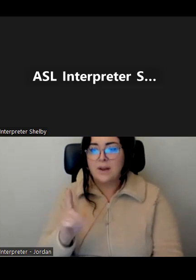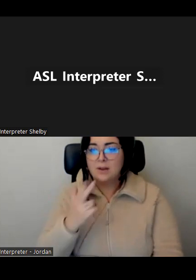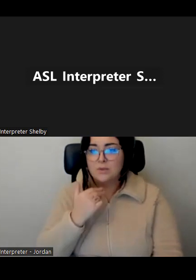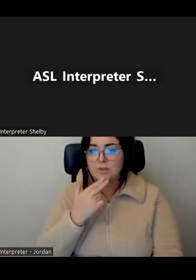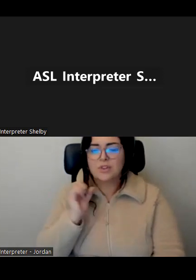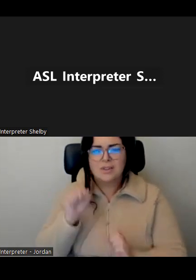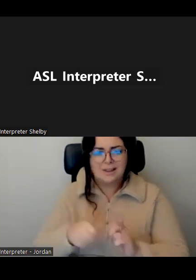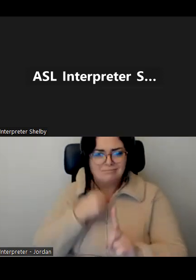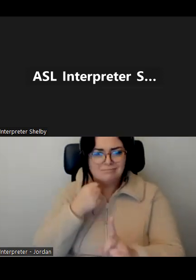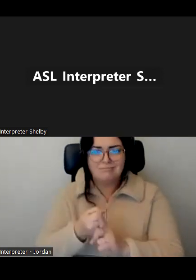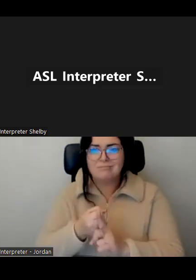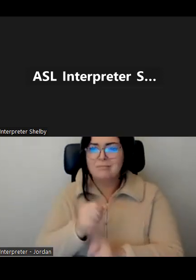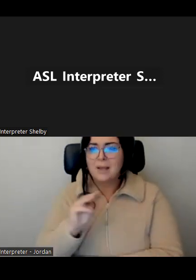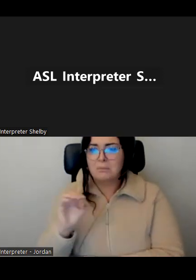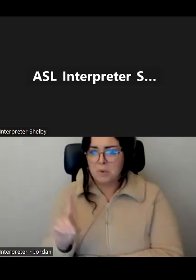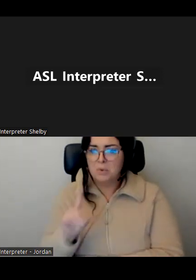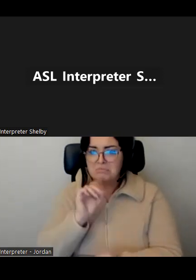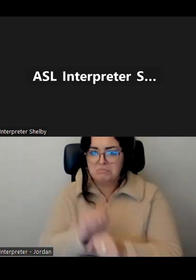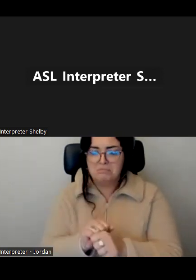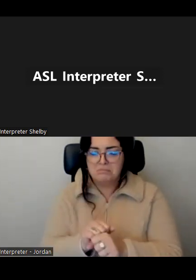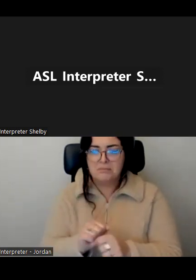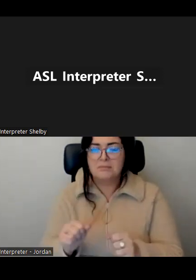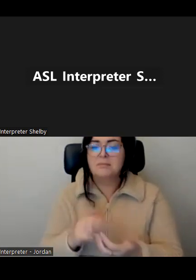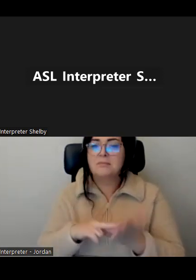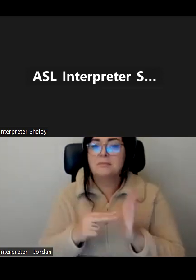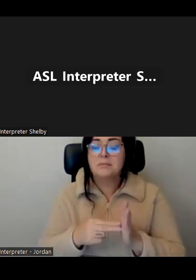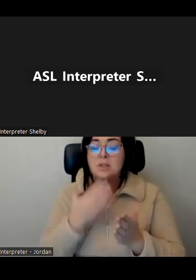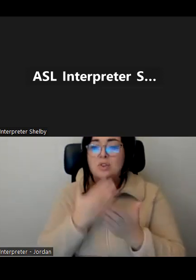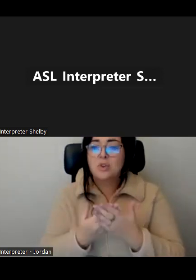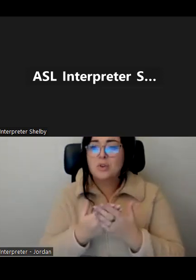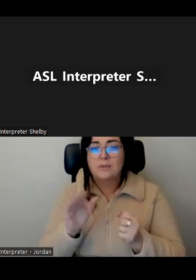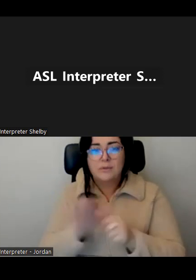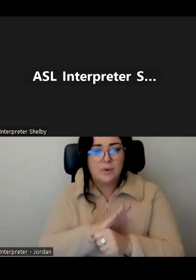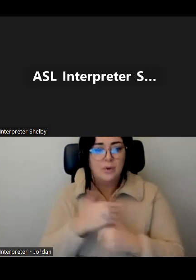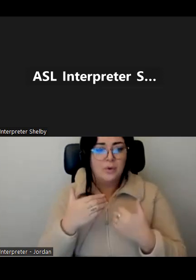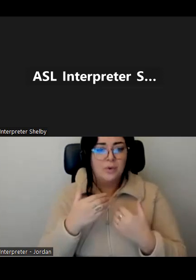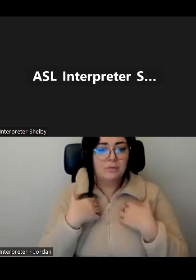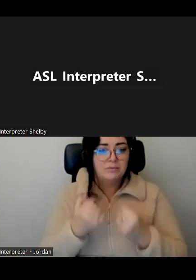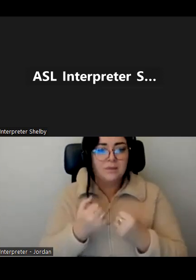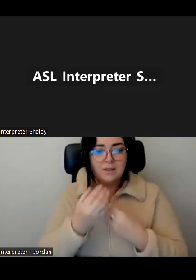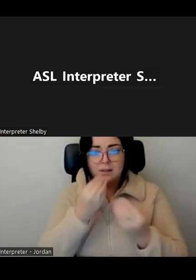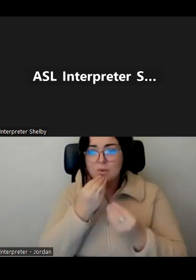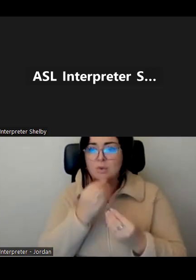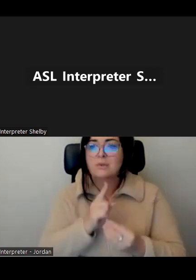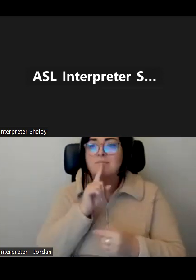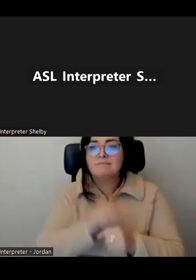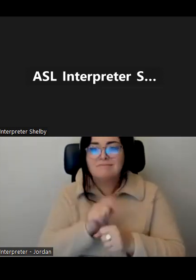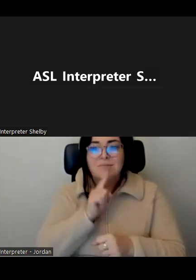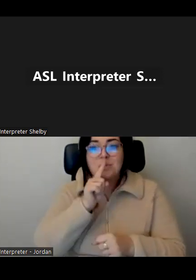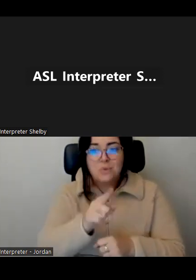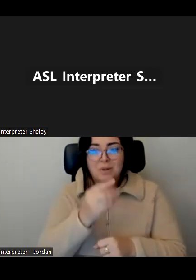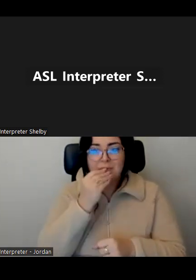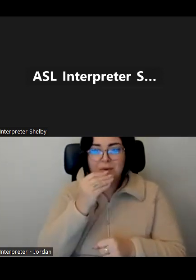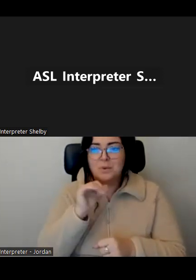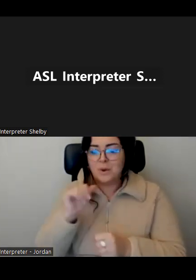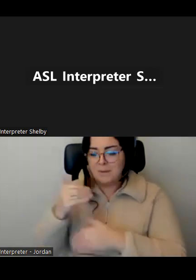how we feel. So if we eat more whole foods, real foods that haven't gone through a lot of the